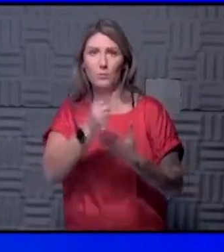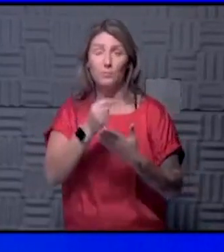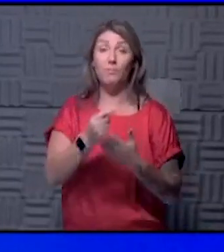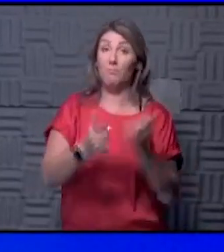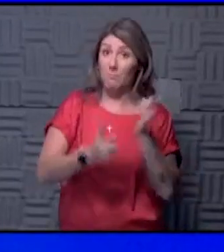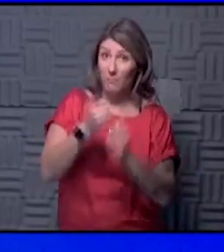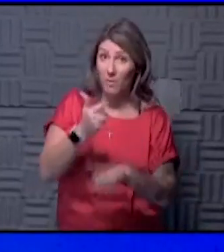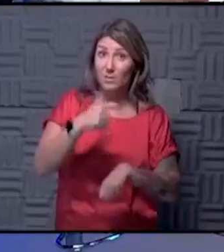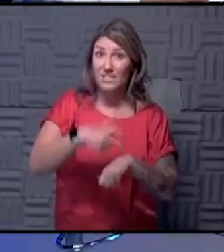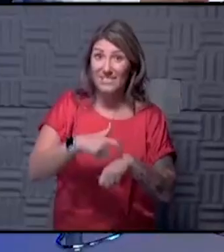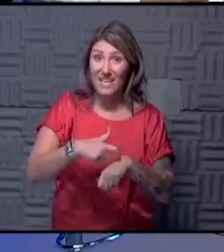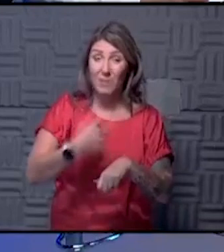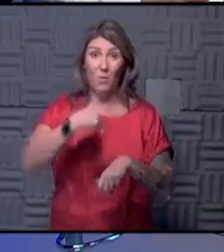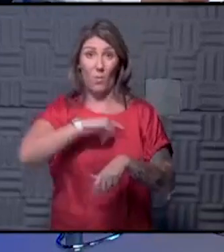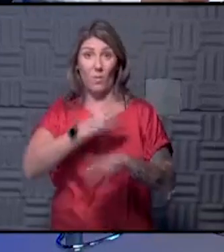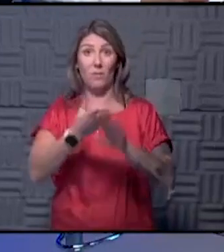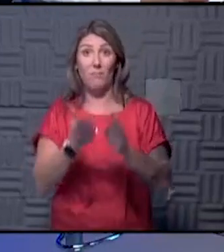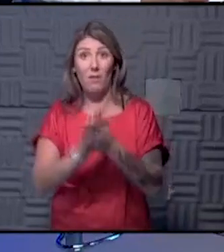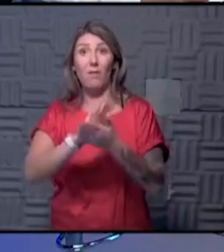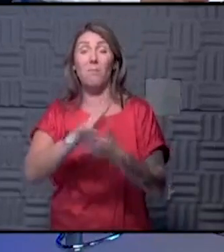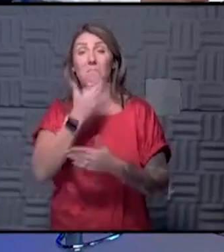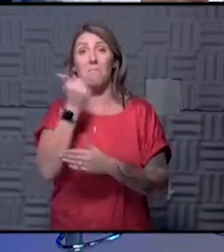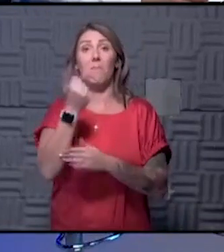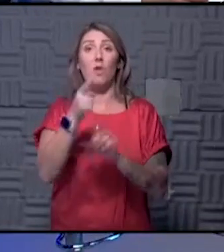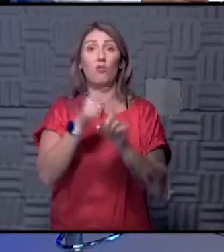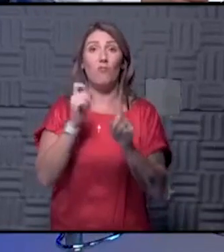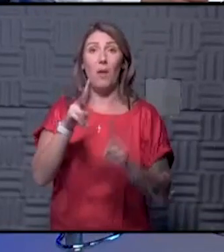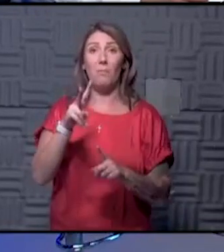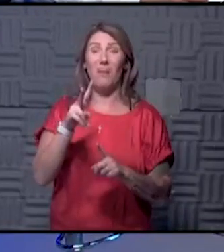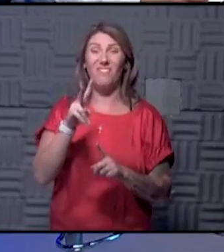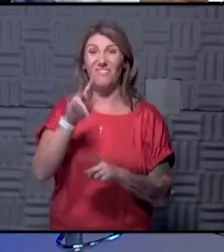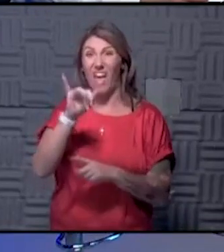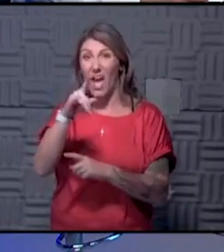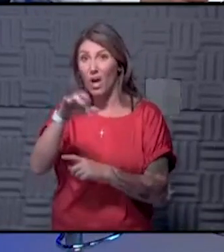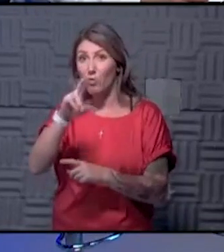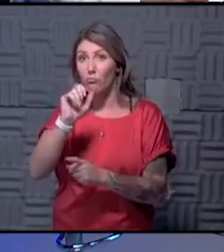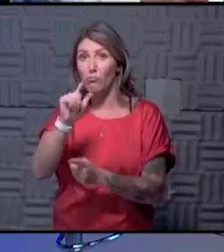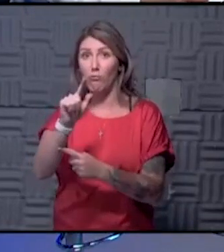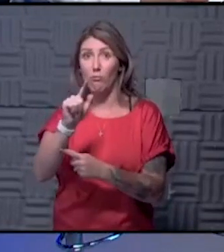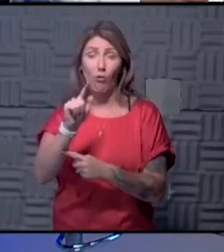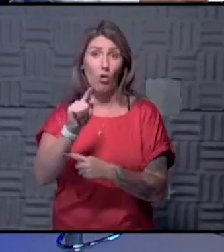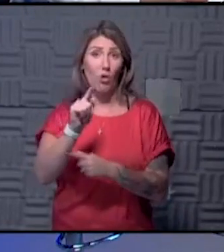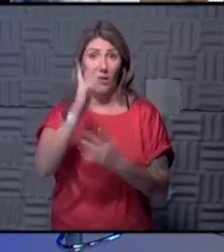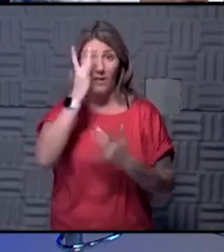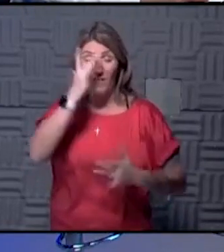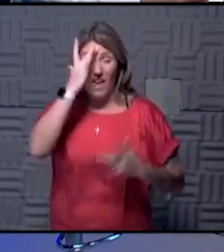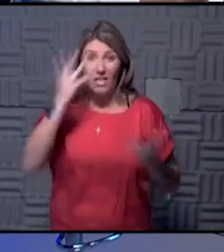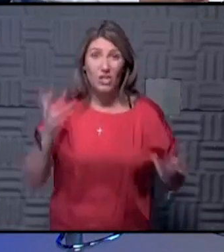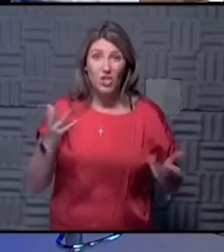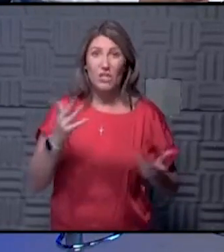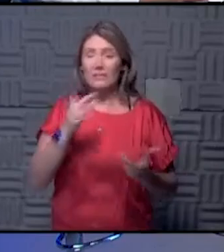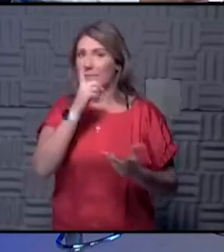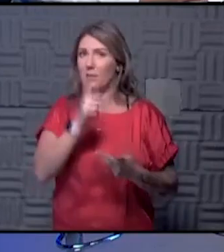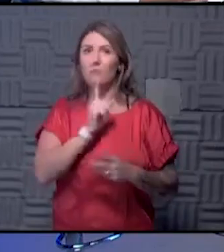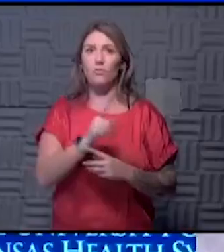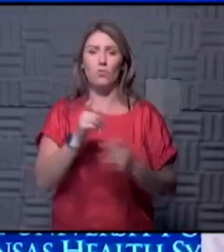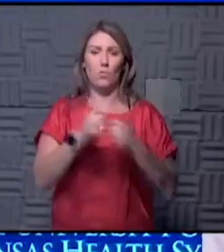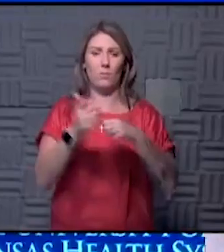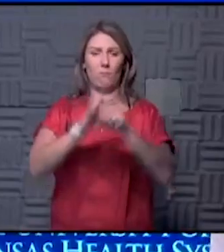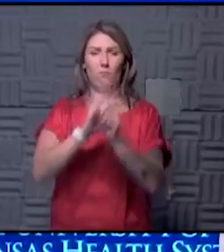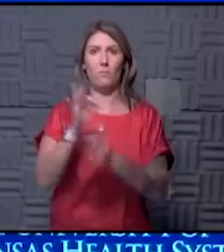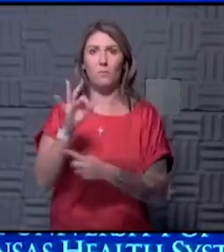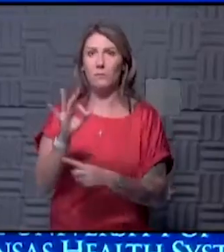most of the time, again, we get better from viral pneumonia, so it's not a big deal. But in this case, that's not true with SARS-CoV-2, which is why there's been such an